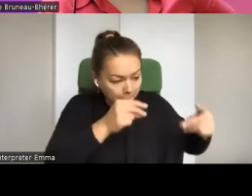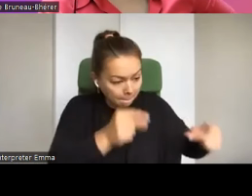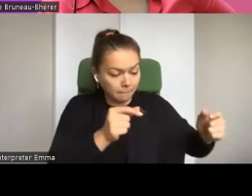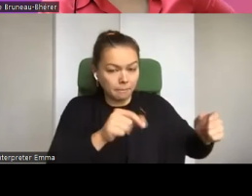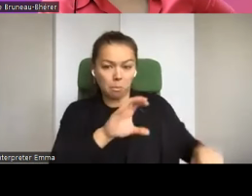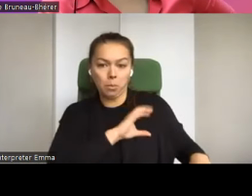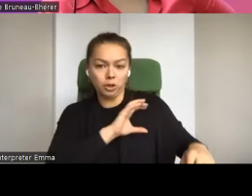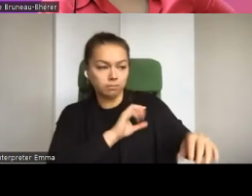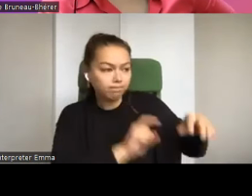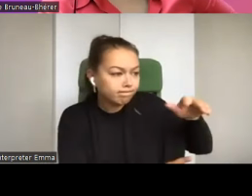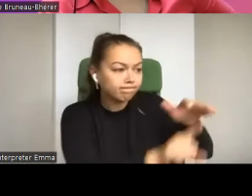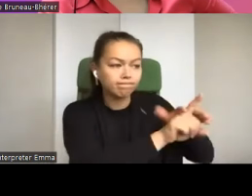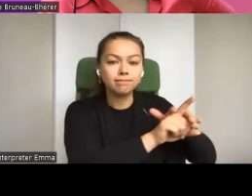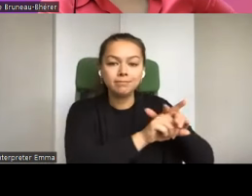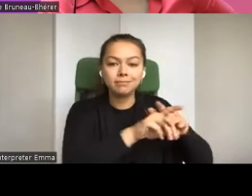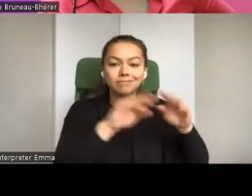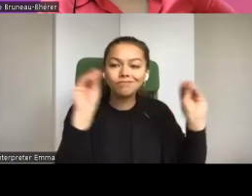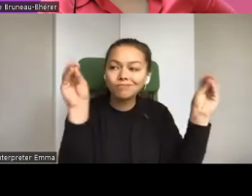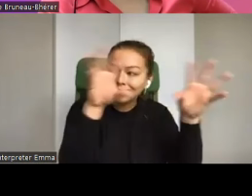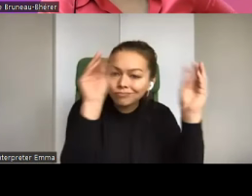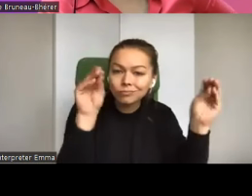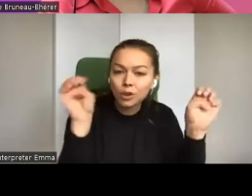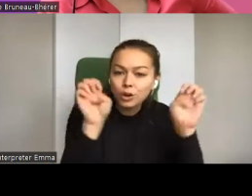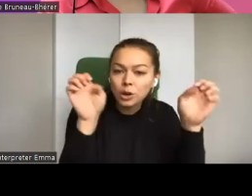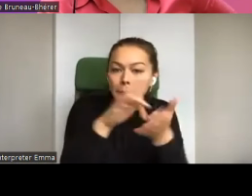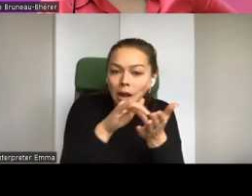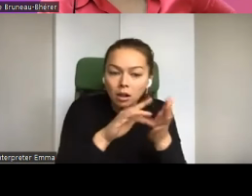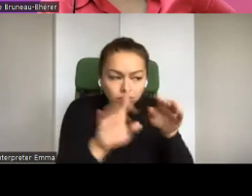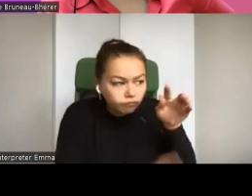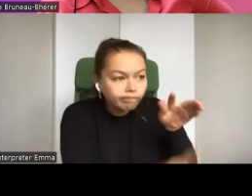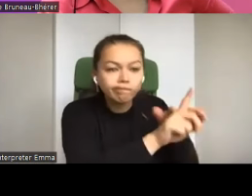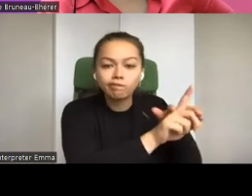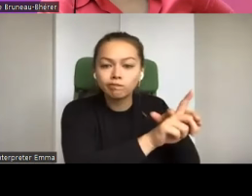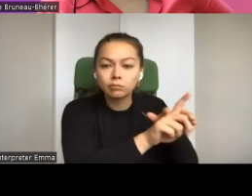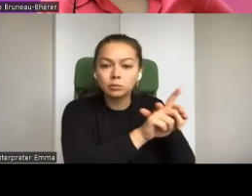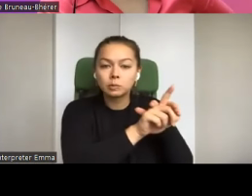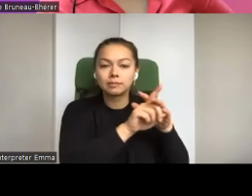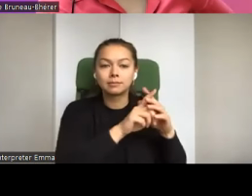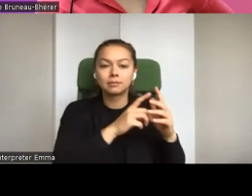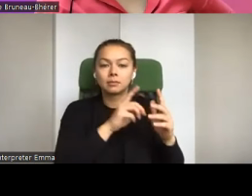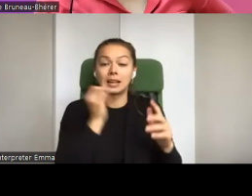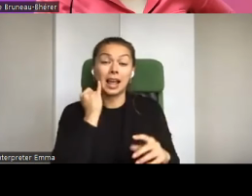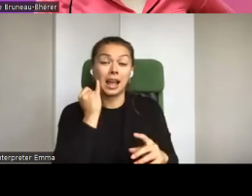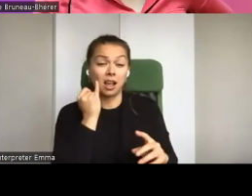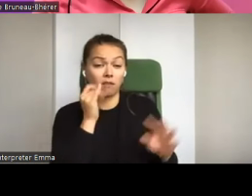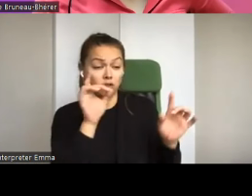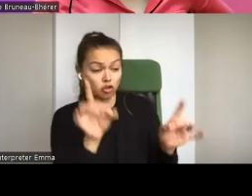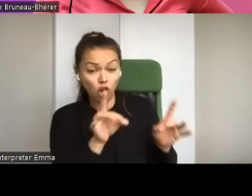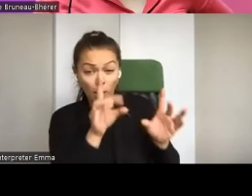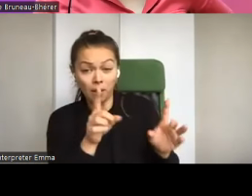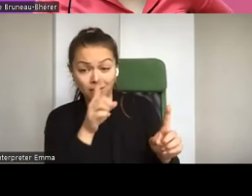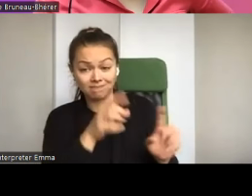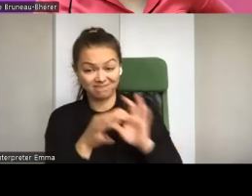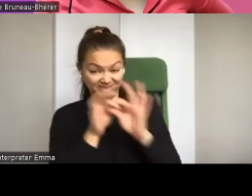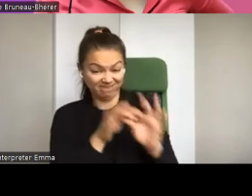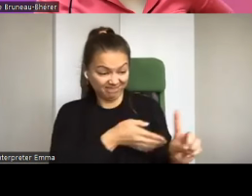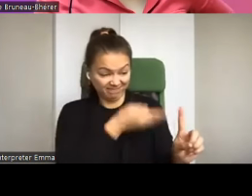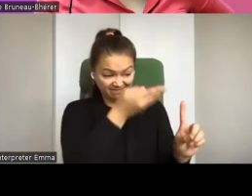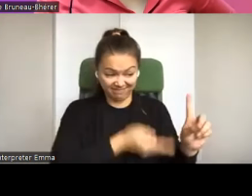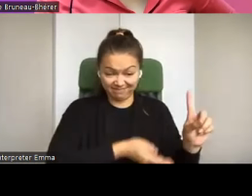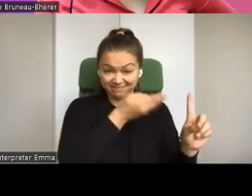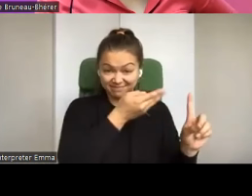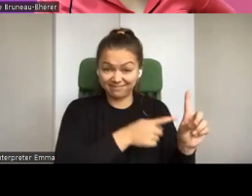But when there's a trauma, like in the case of Jeremy, he doesn't necessarily want to talk about everything that happened to him